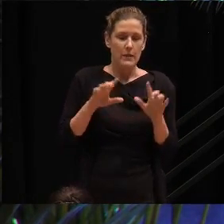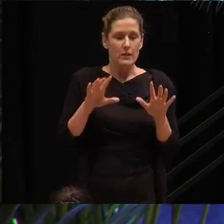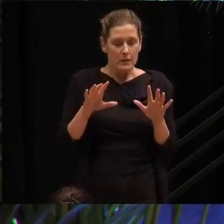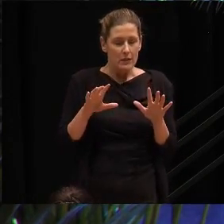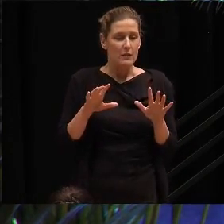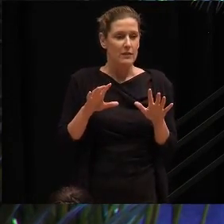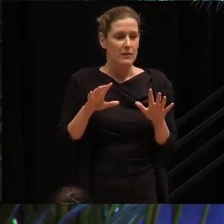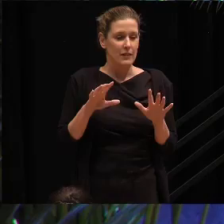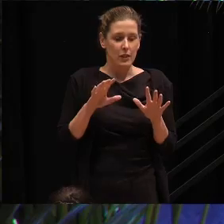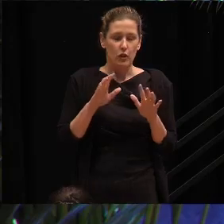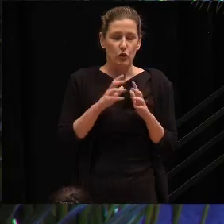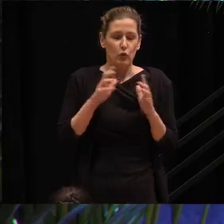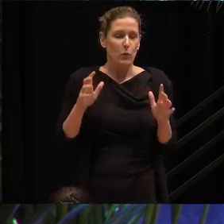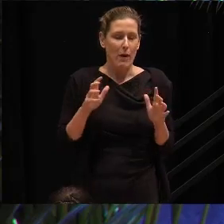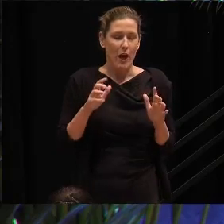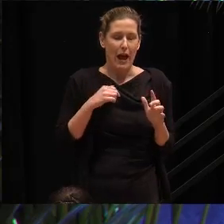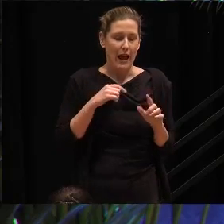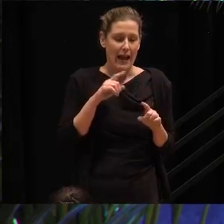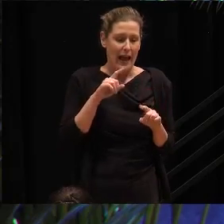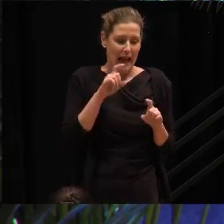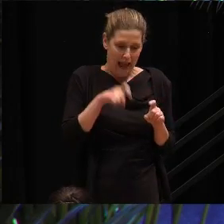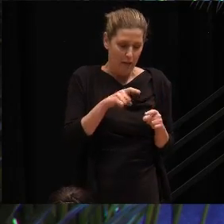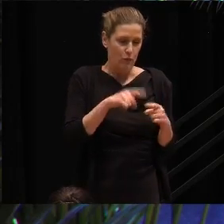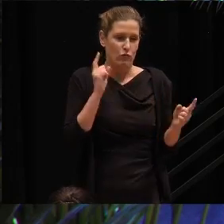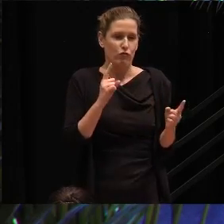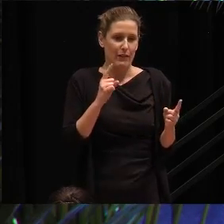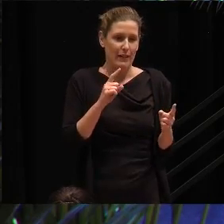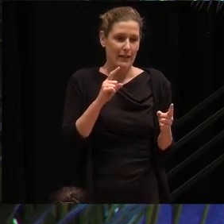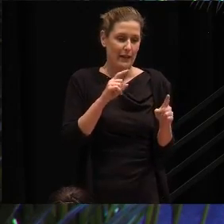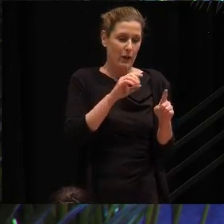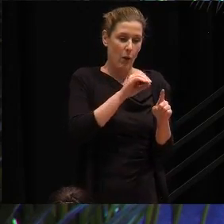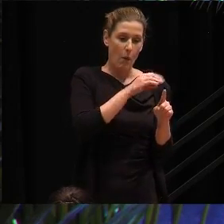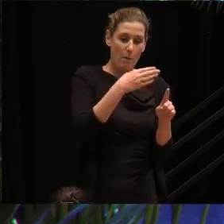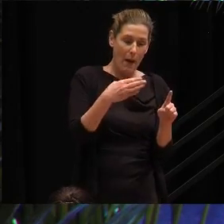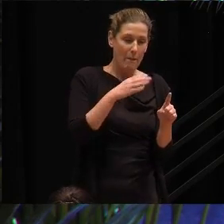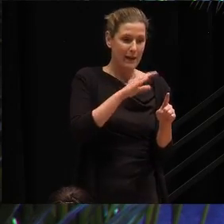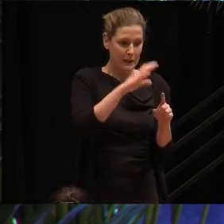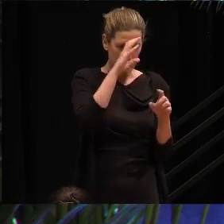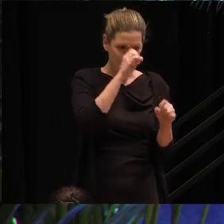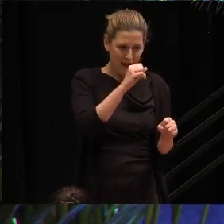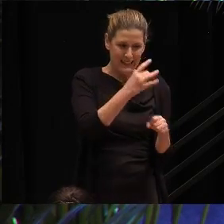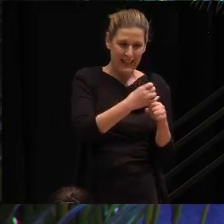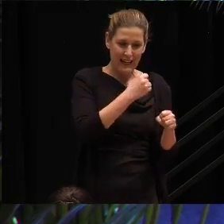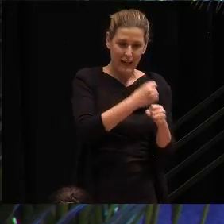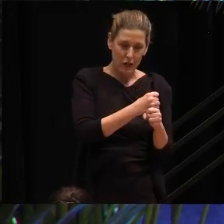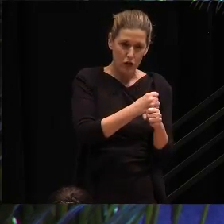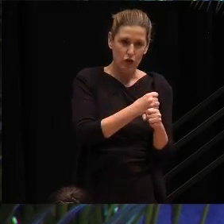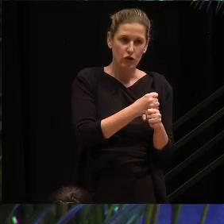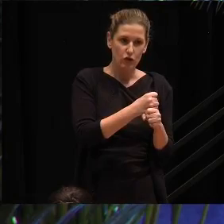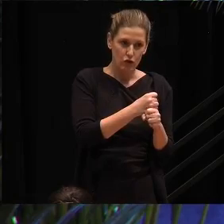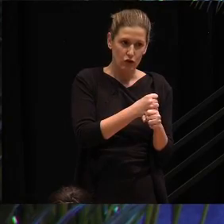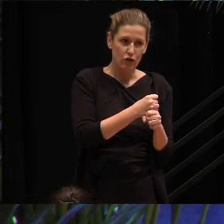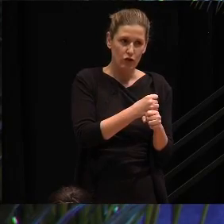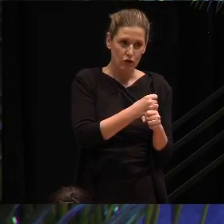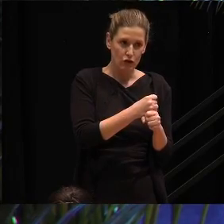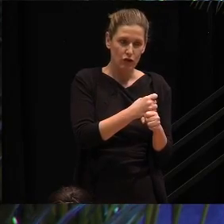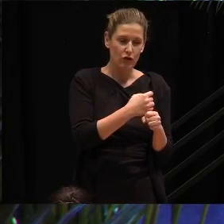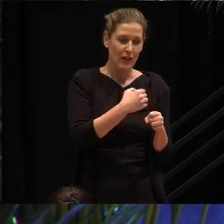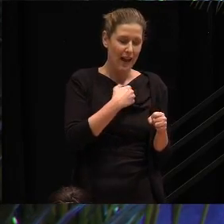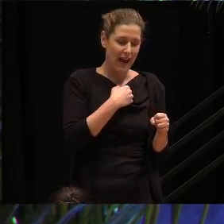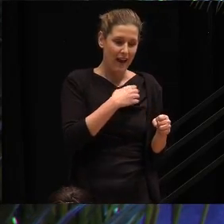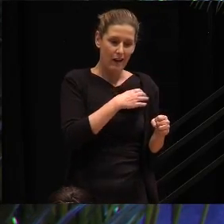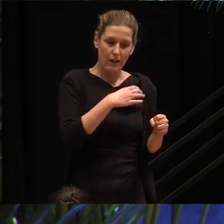it's too much to bear, because President Obama's presidency was marked by an intransigent